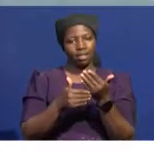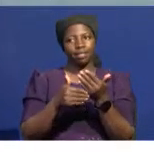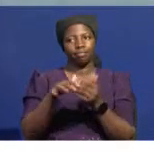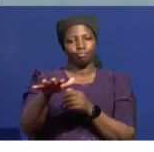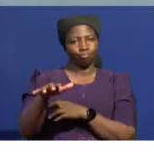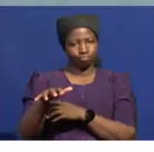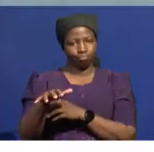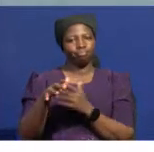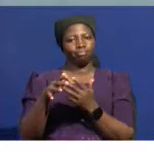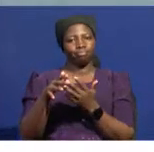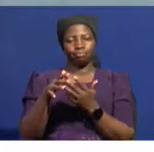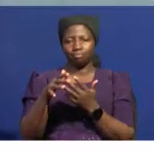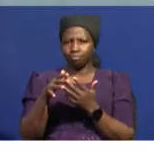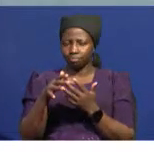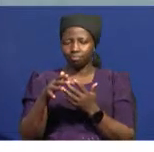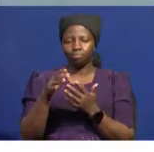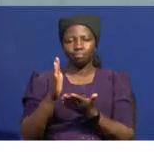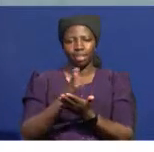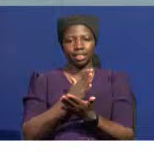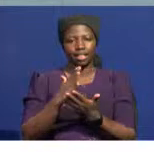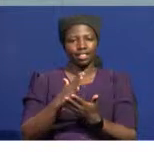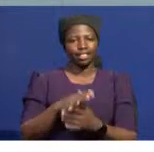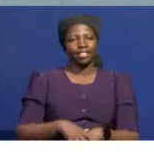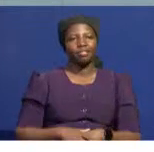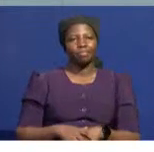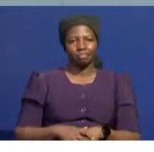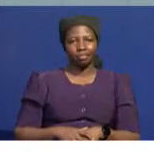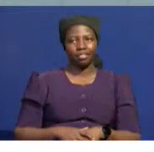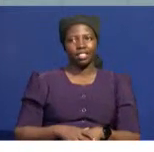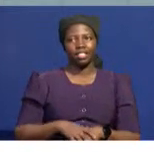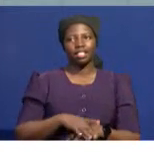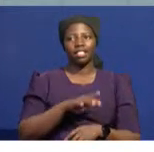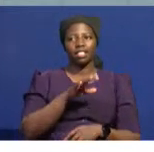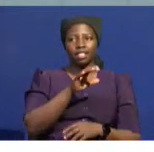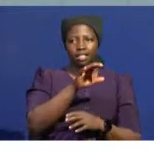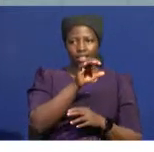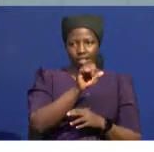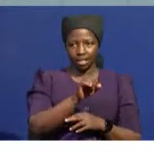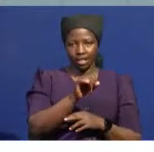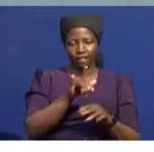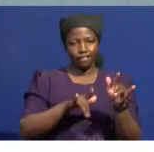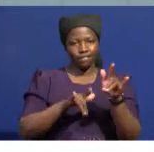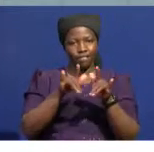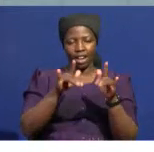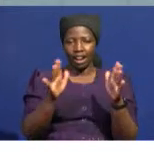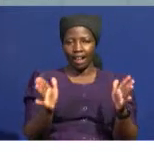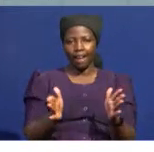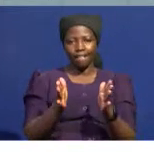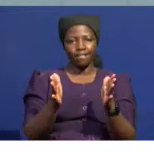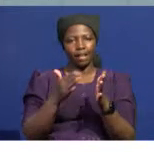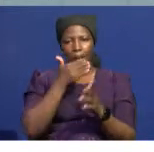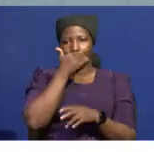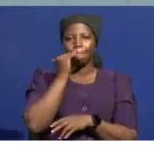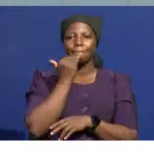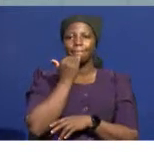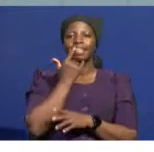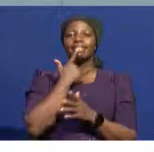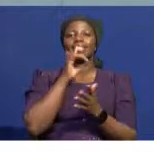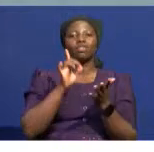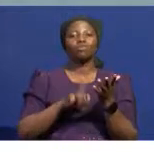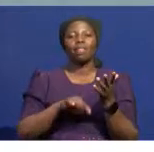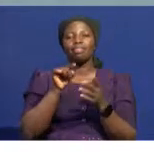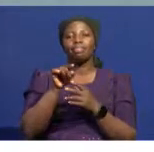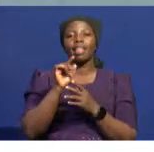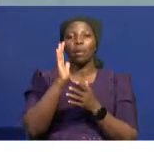to Prime Cabinet Secretary and Foreign Affairs and Diaspora Affairs Cabinet Secretary Musalia Mudavadi. The deal will